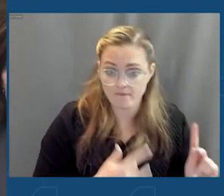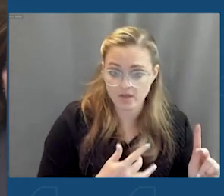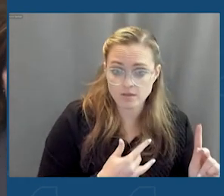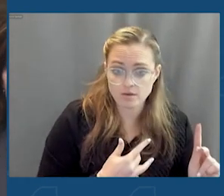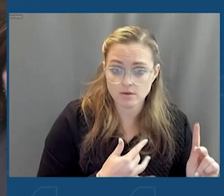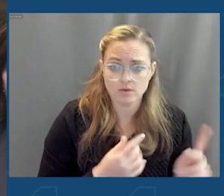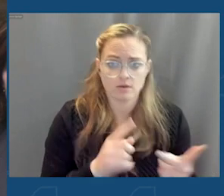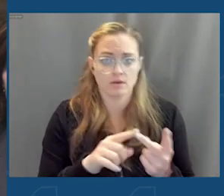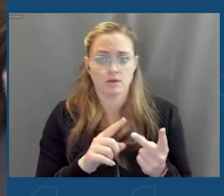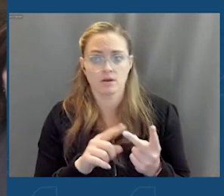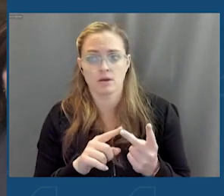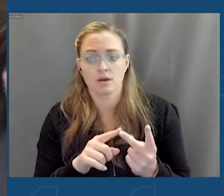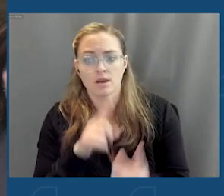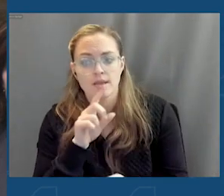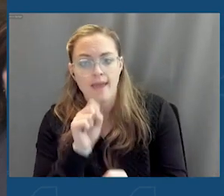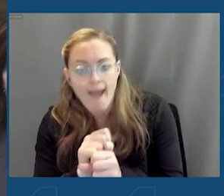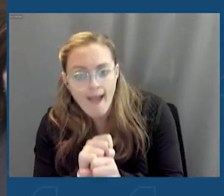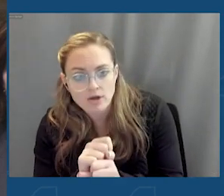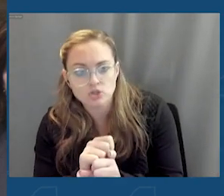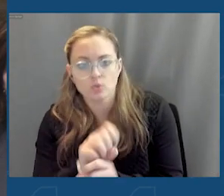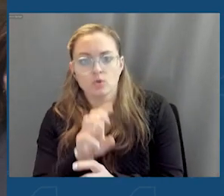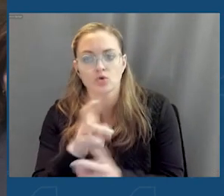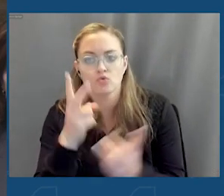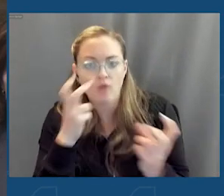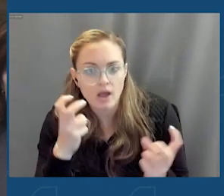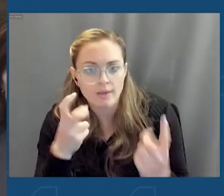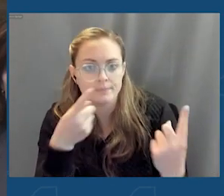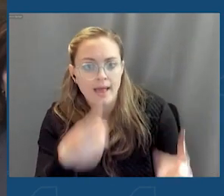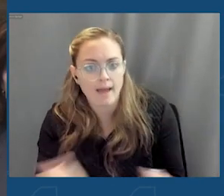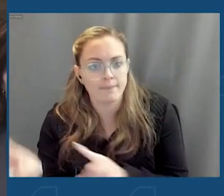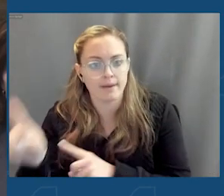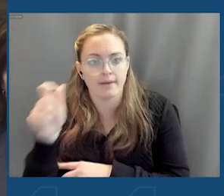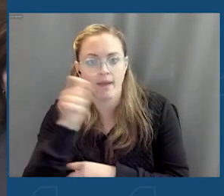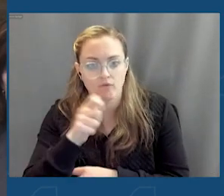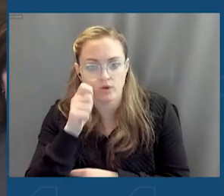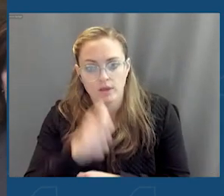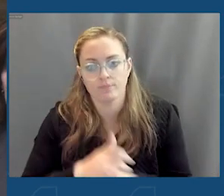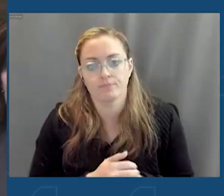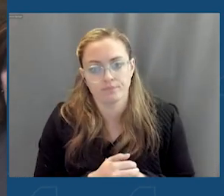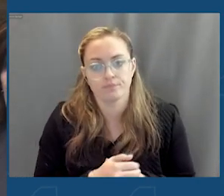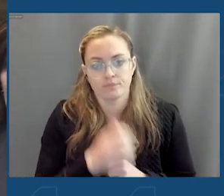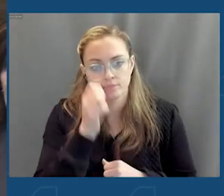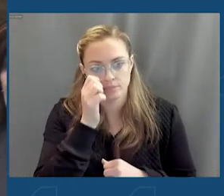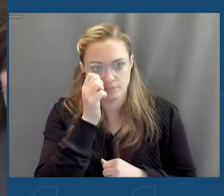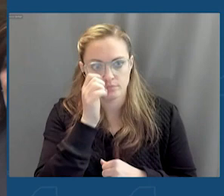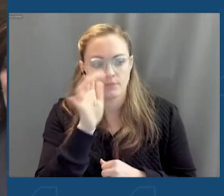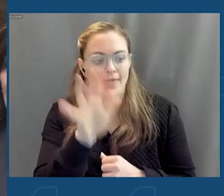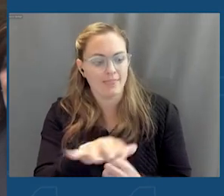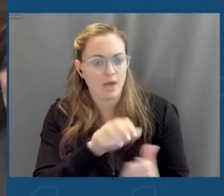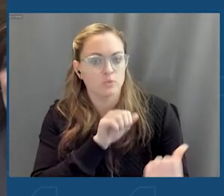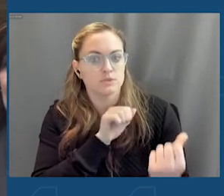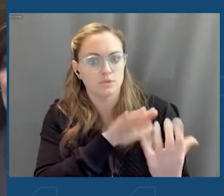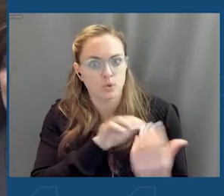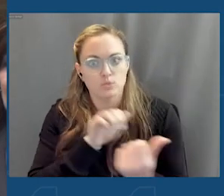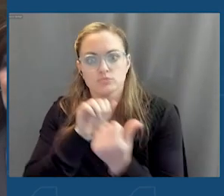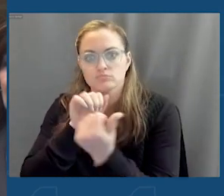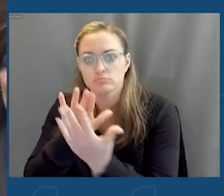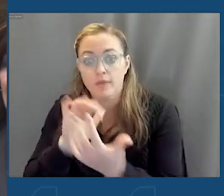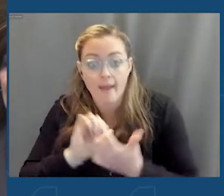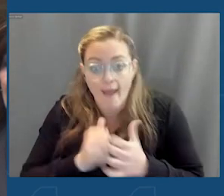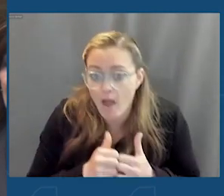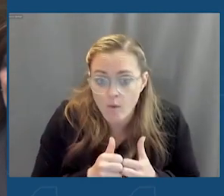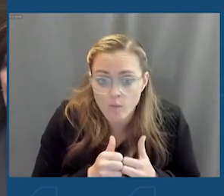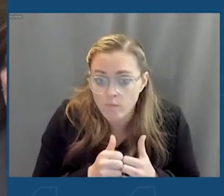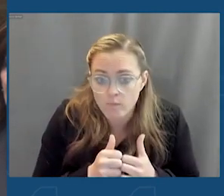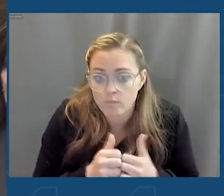to deal with the actual 6 crimes, felony crimes we were having on average a day. And that was our dual approach. And how do we do it?